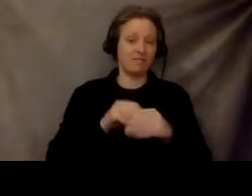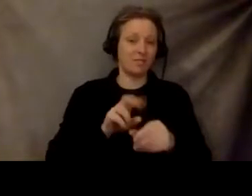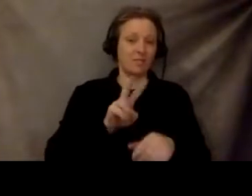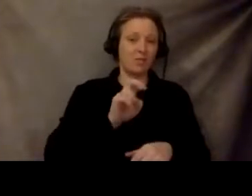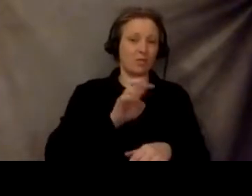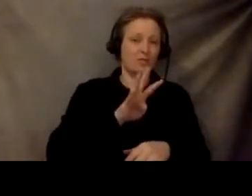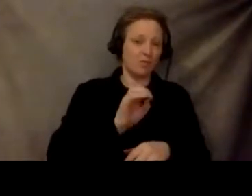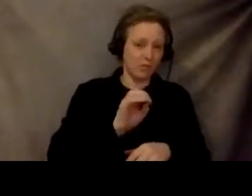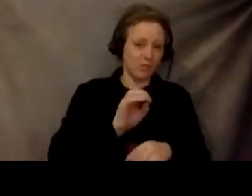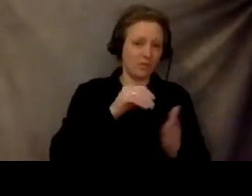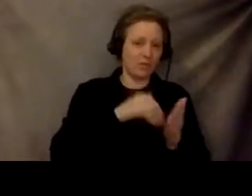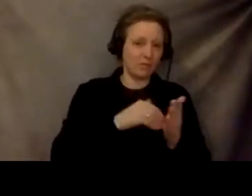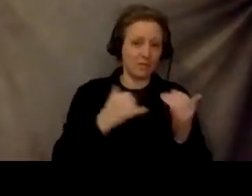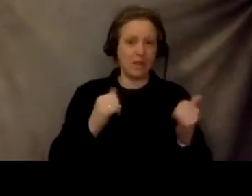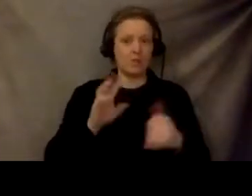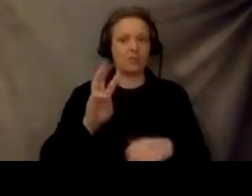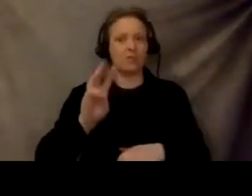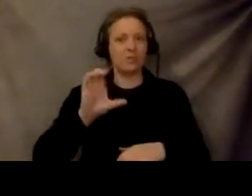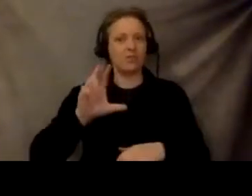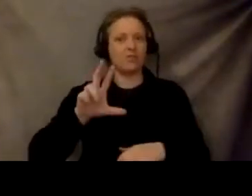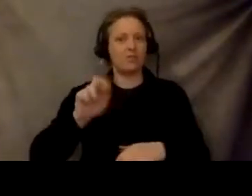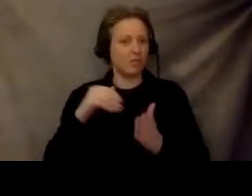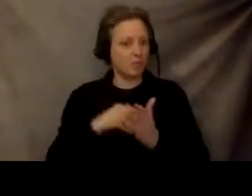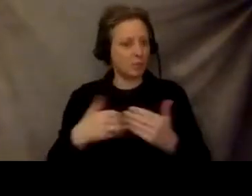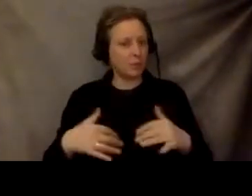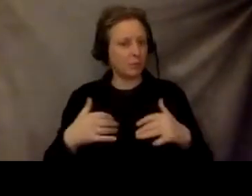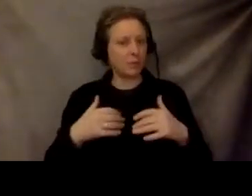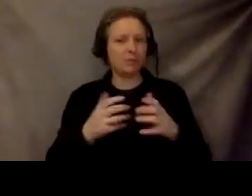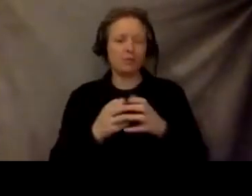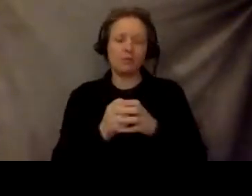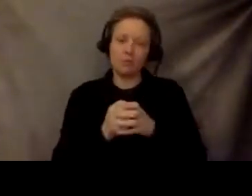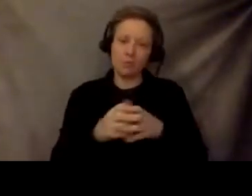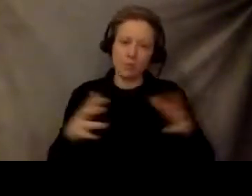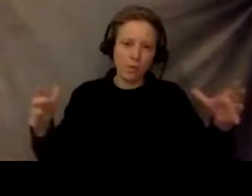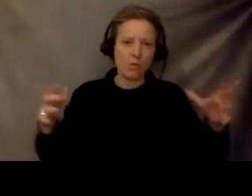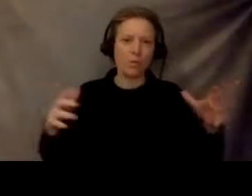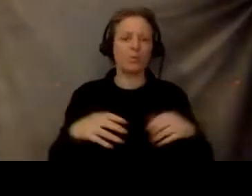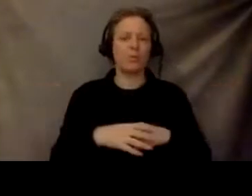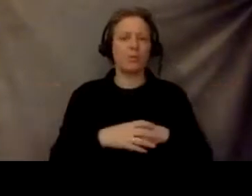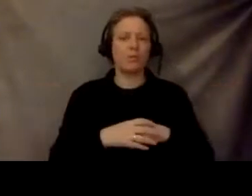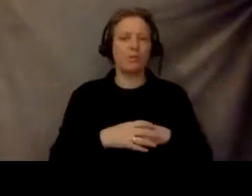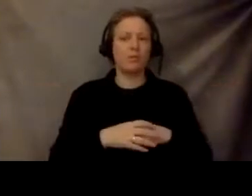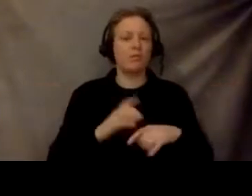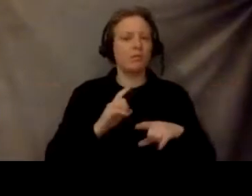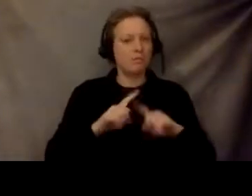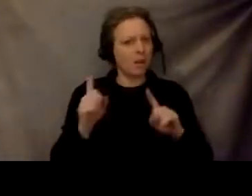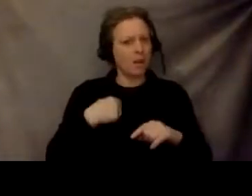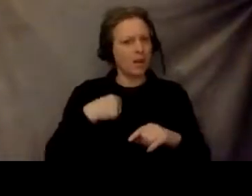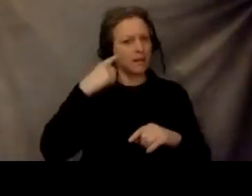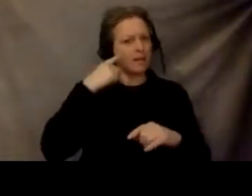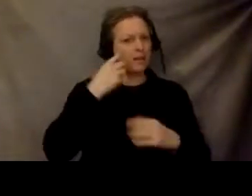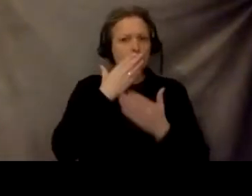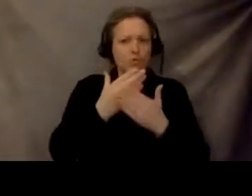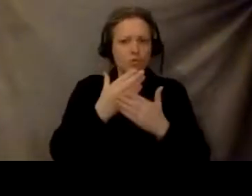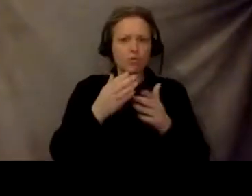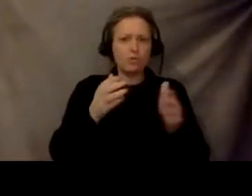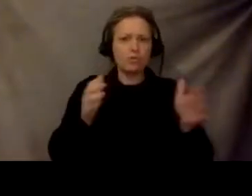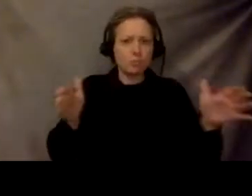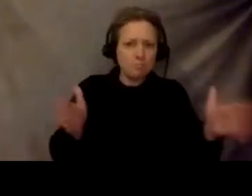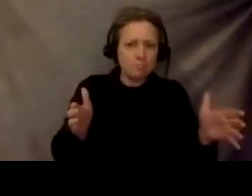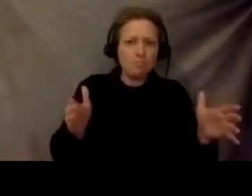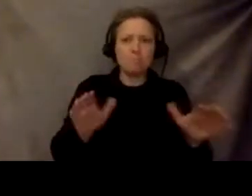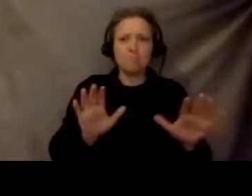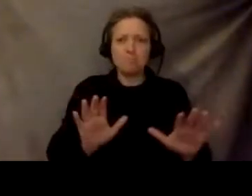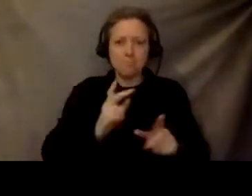seen a lot of growth. It's I think been contained in terms of trying to do it sensibly